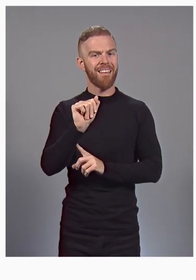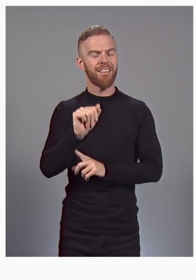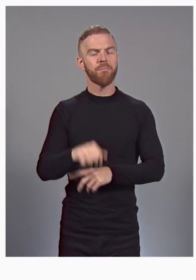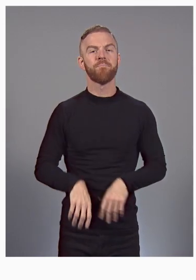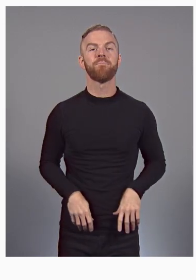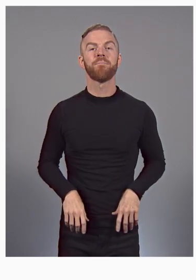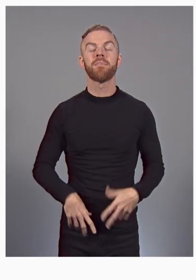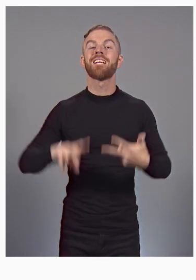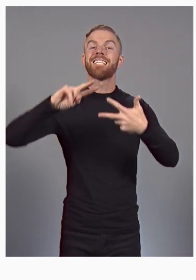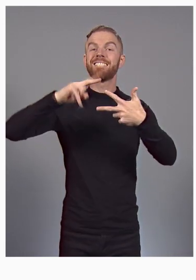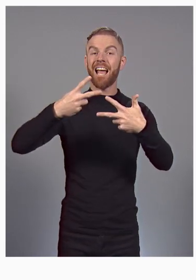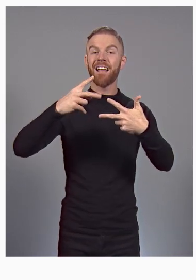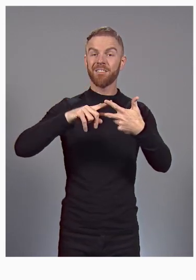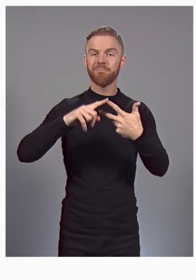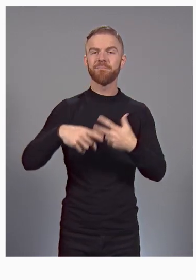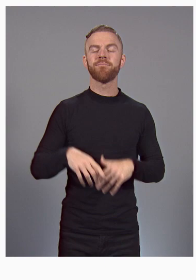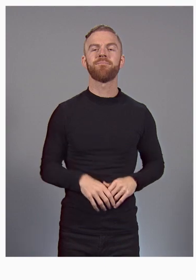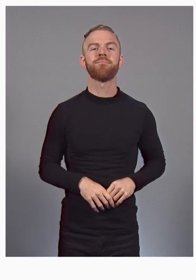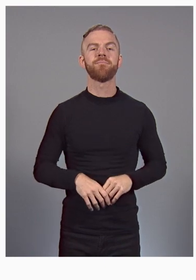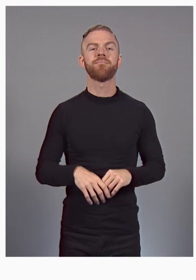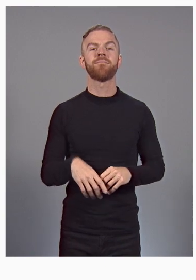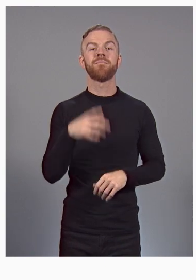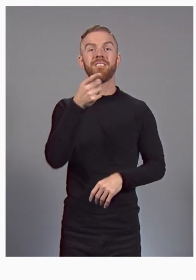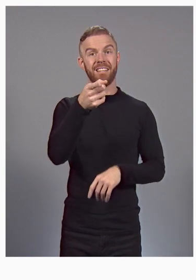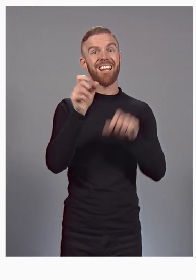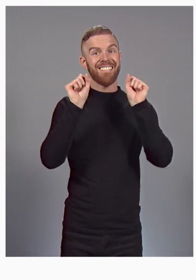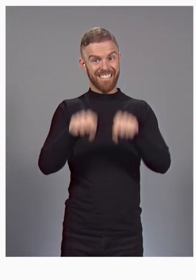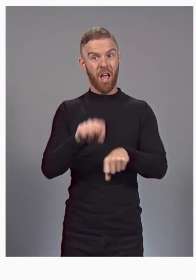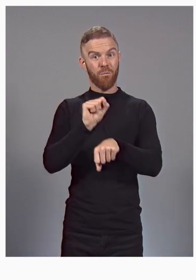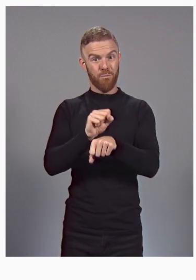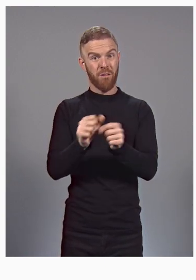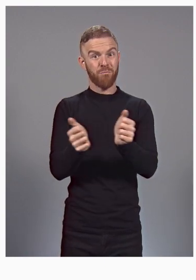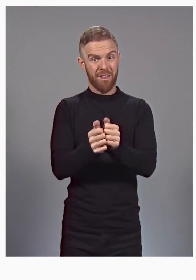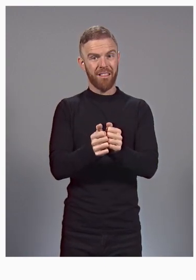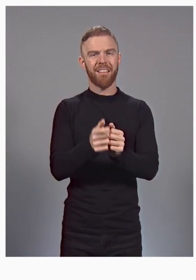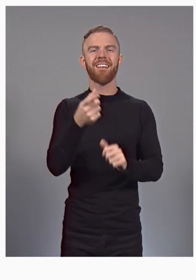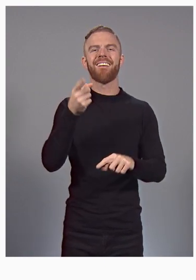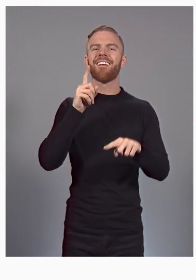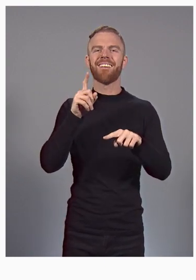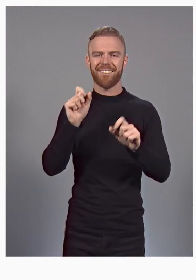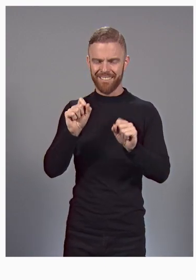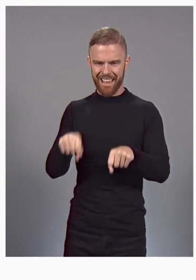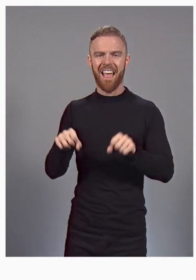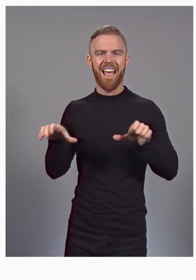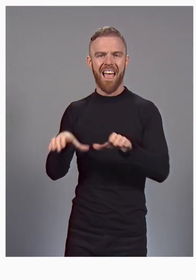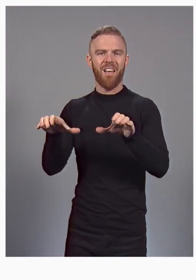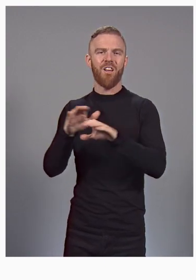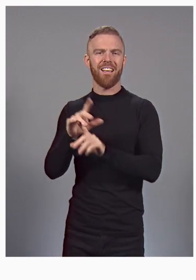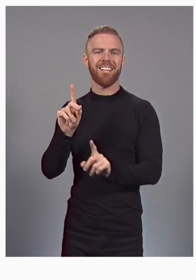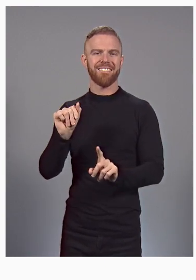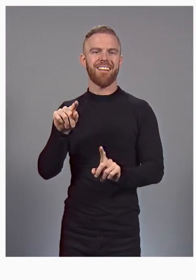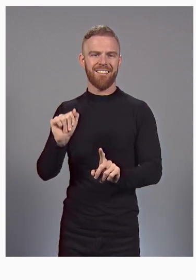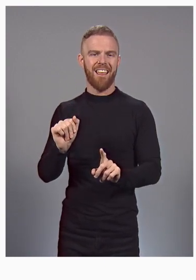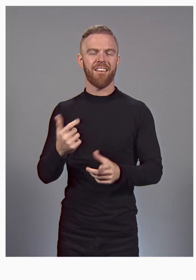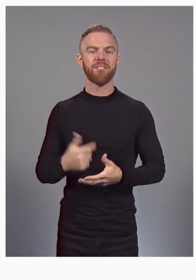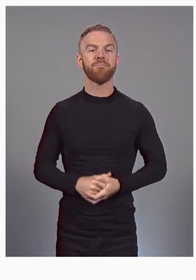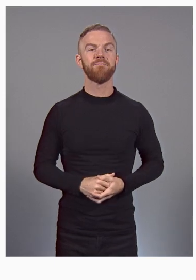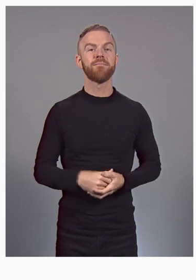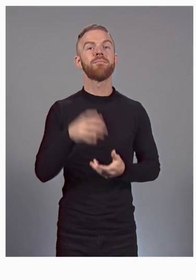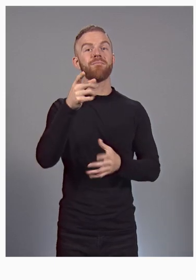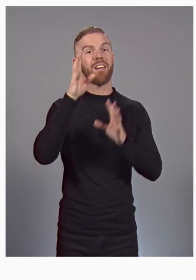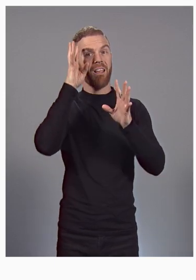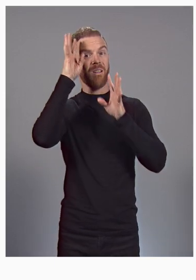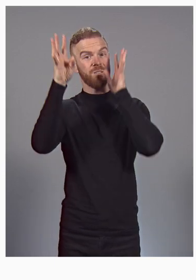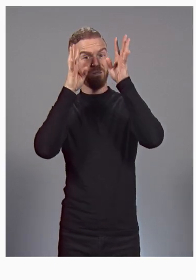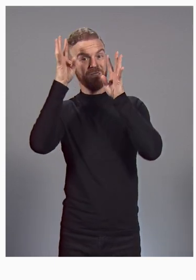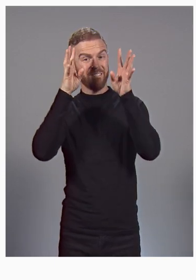Second, you can't act on data unless you can work with it. To innovate, you've got to be able to use the best